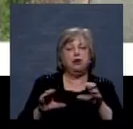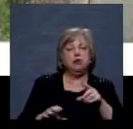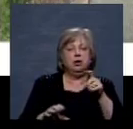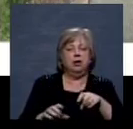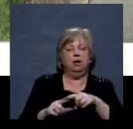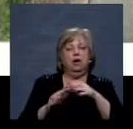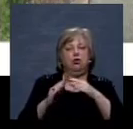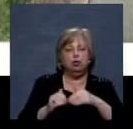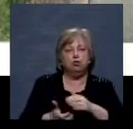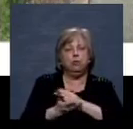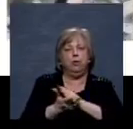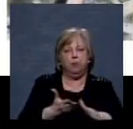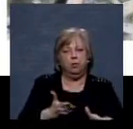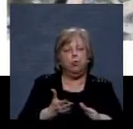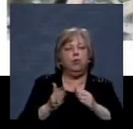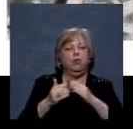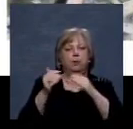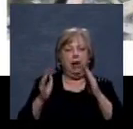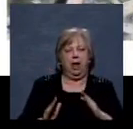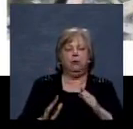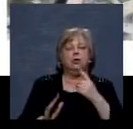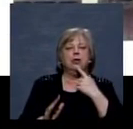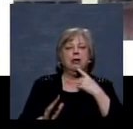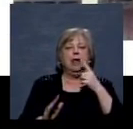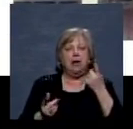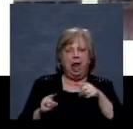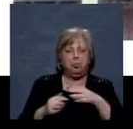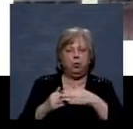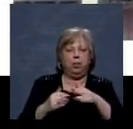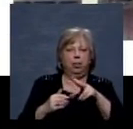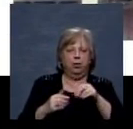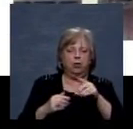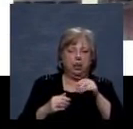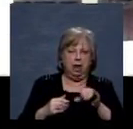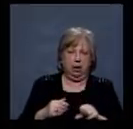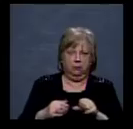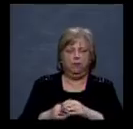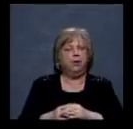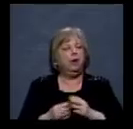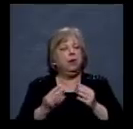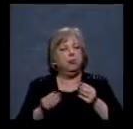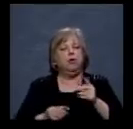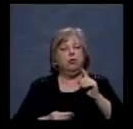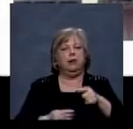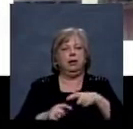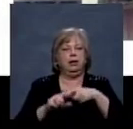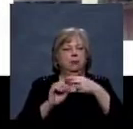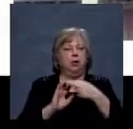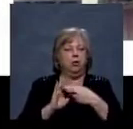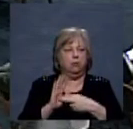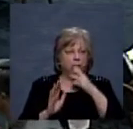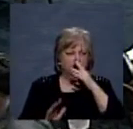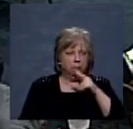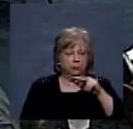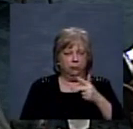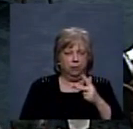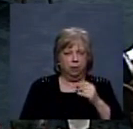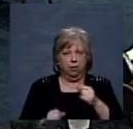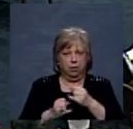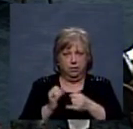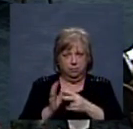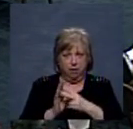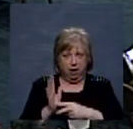raise and remove said structure, to declare an emergency. Second reading. Move to suspend the rules and place on third and final reading. Second. There's a motion and a second